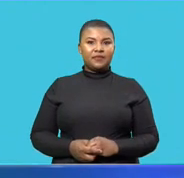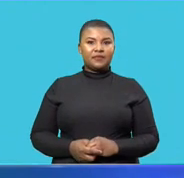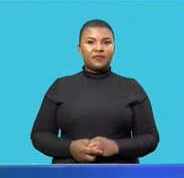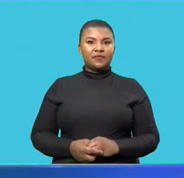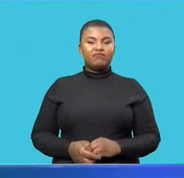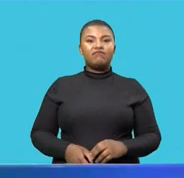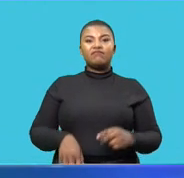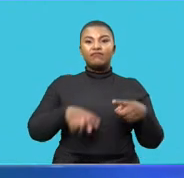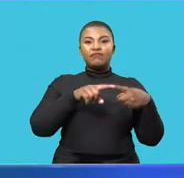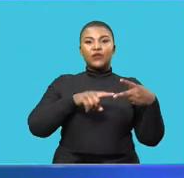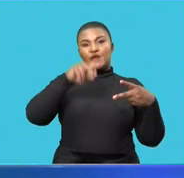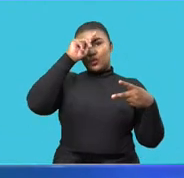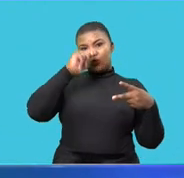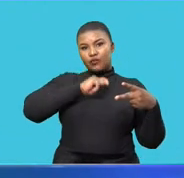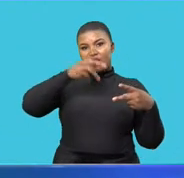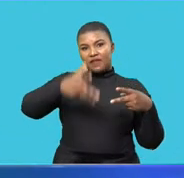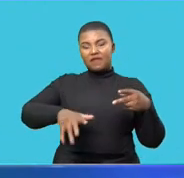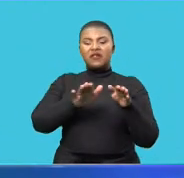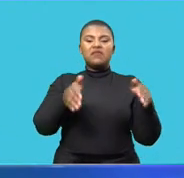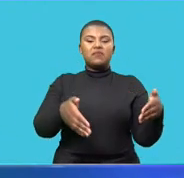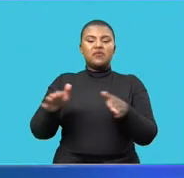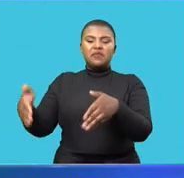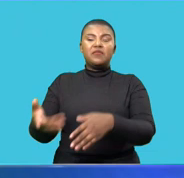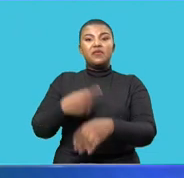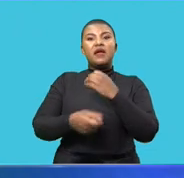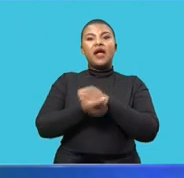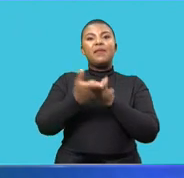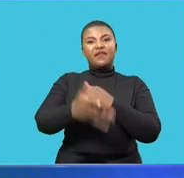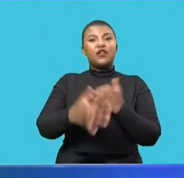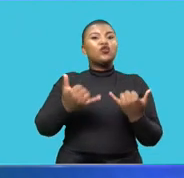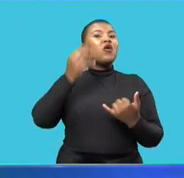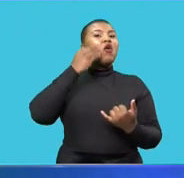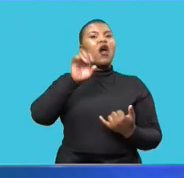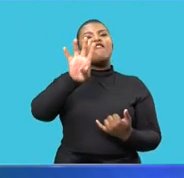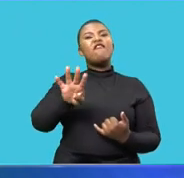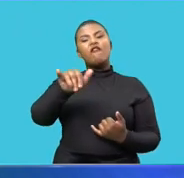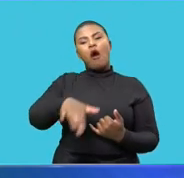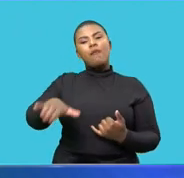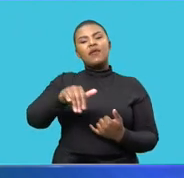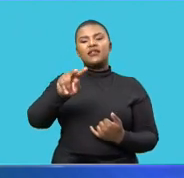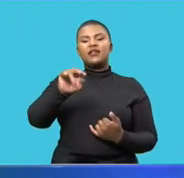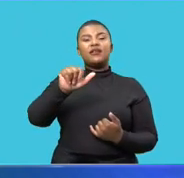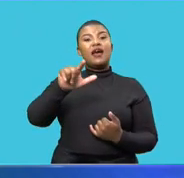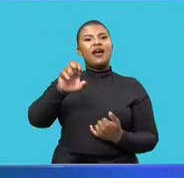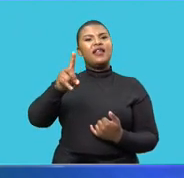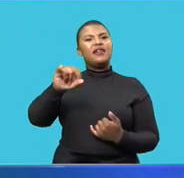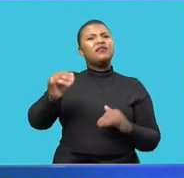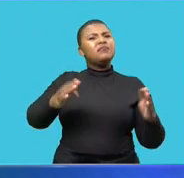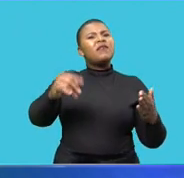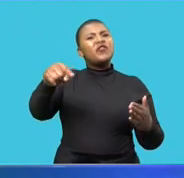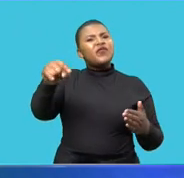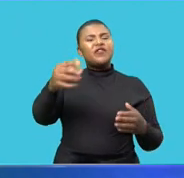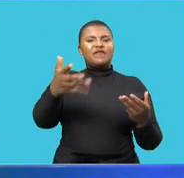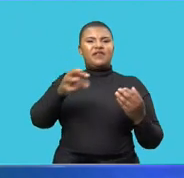abekwe kumakhaya awo okugqibela amakhwenkwe amabini aneminyaka emine ubudala Asenaledi eSoweto abhubhe ekuqaleni kwalenyanga